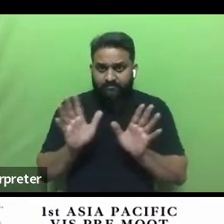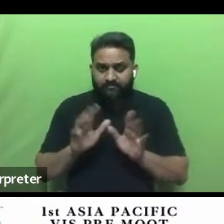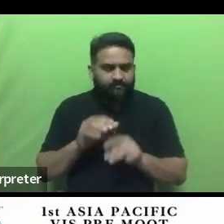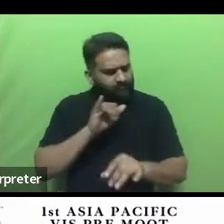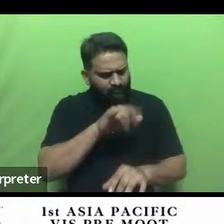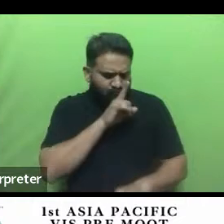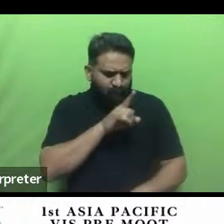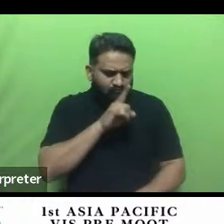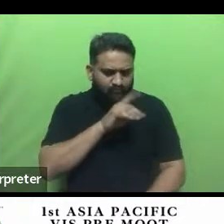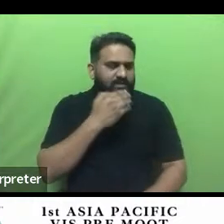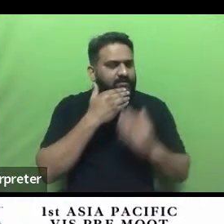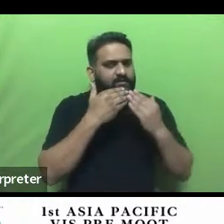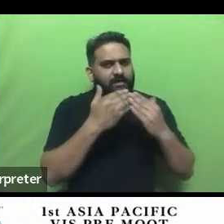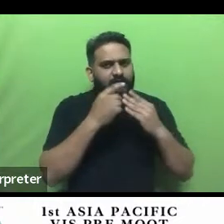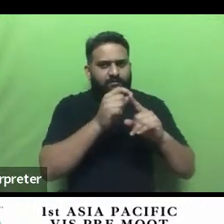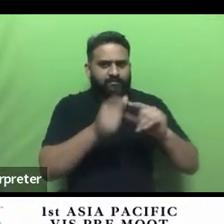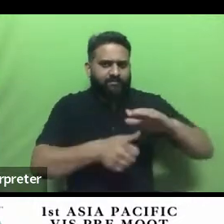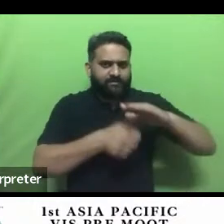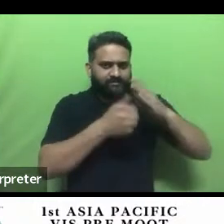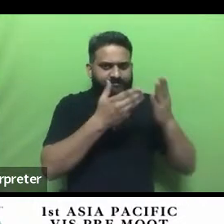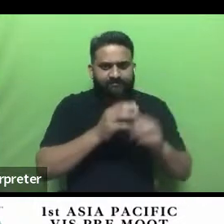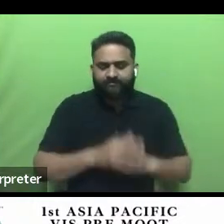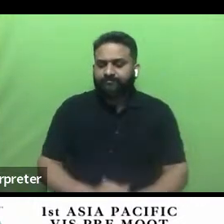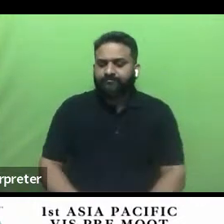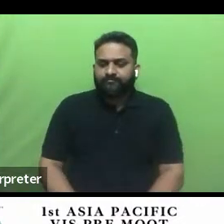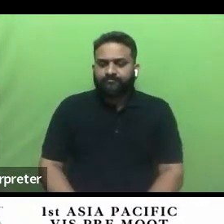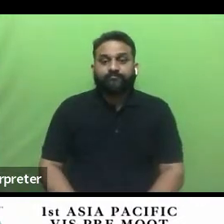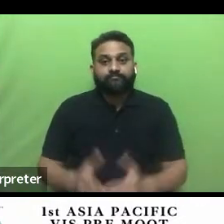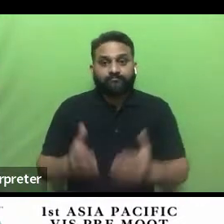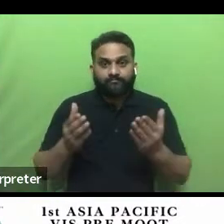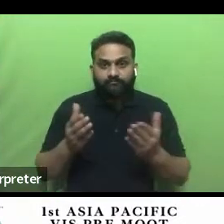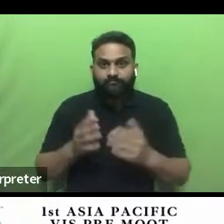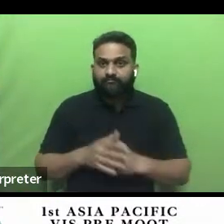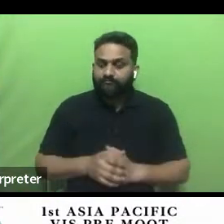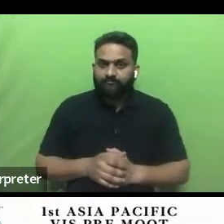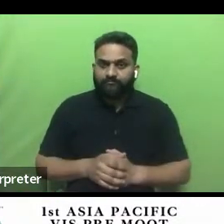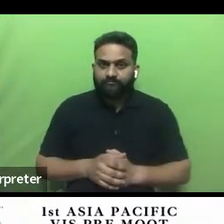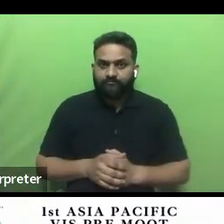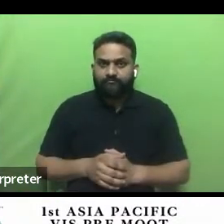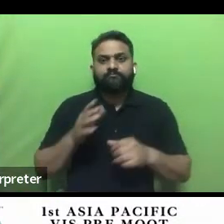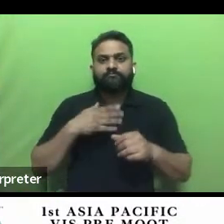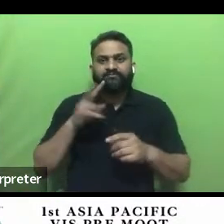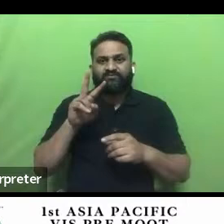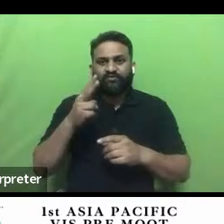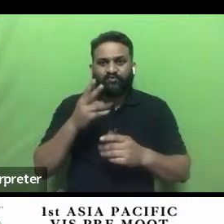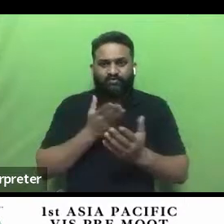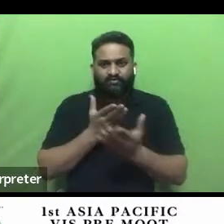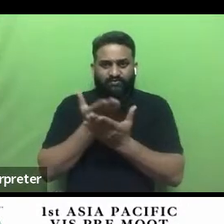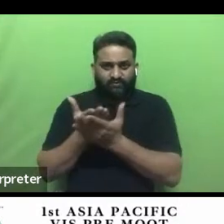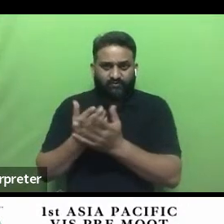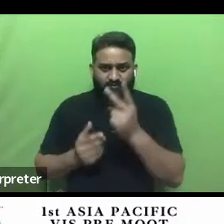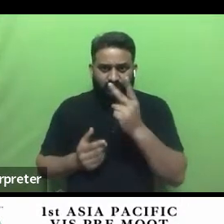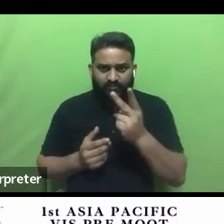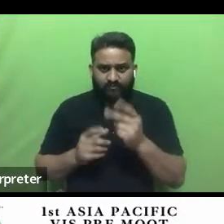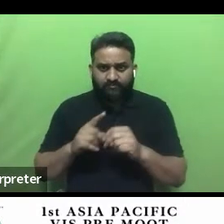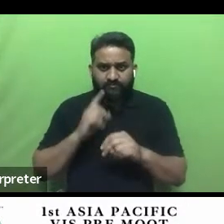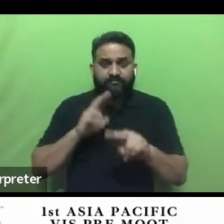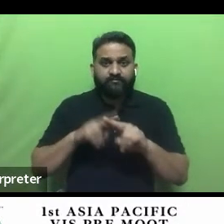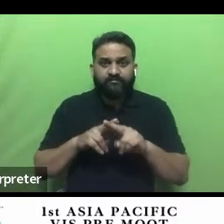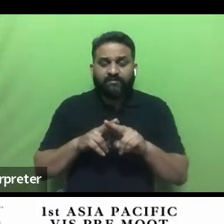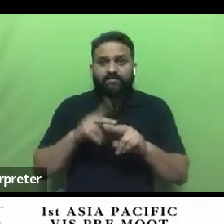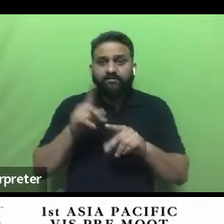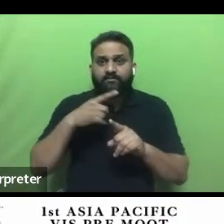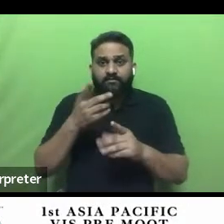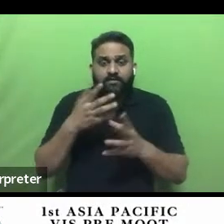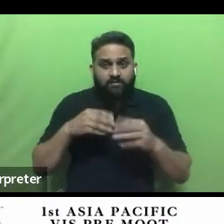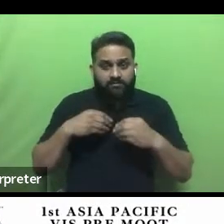Absolutely. Thank you, Madam President. So I have two submissions to make if the tribunal should consider that the law